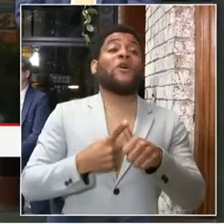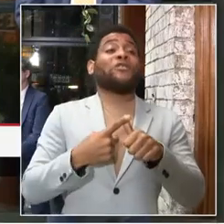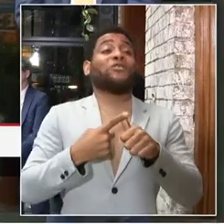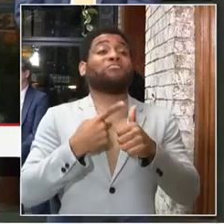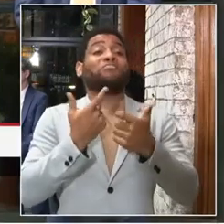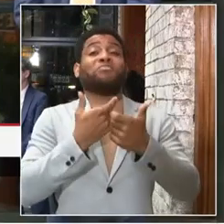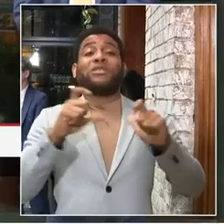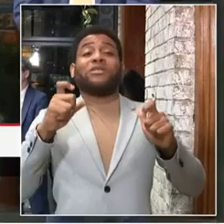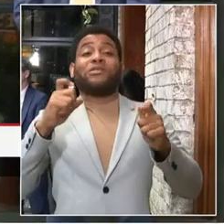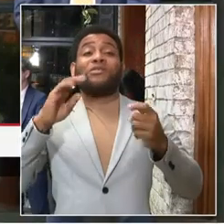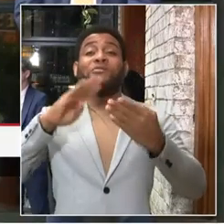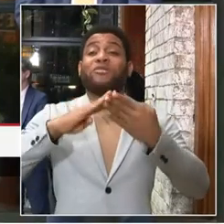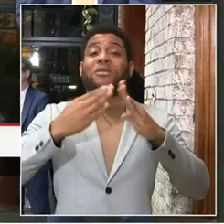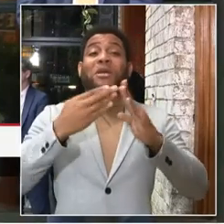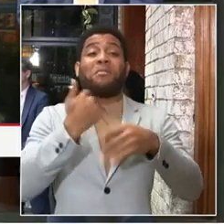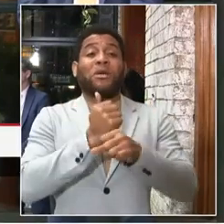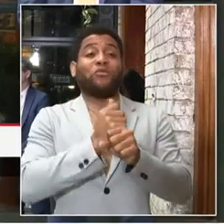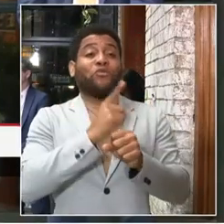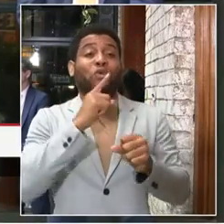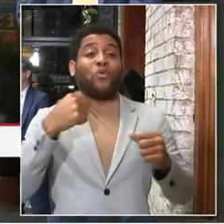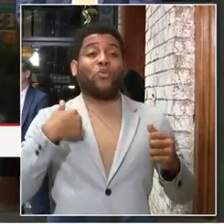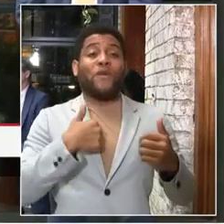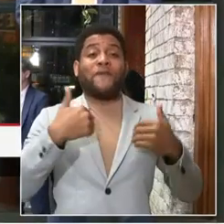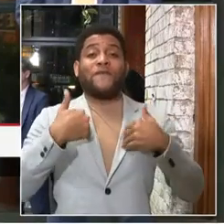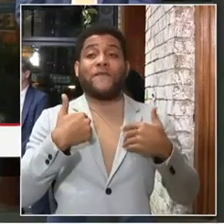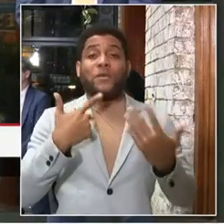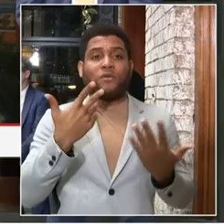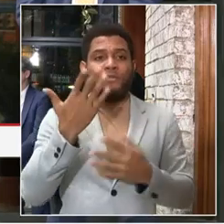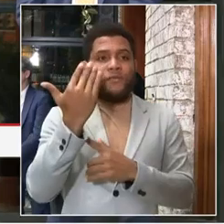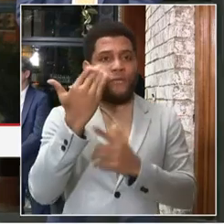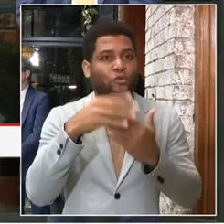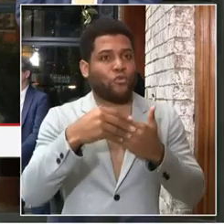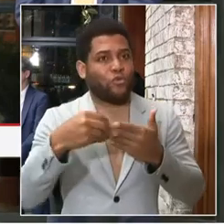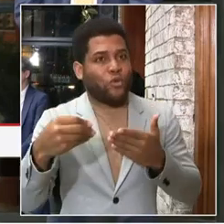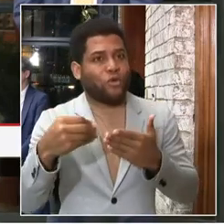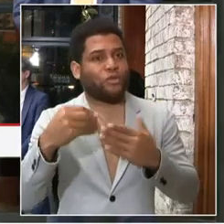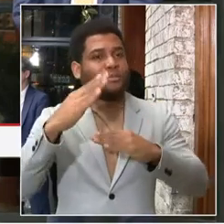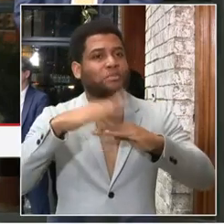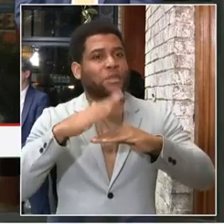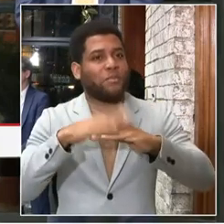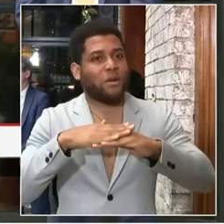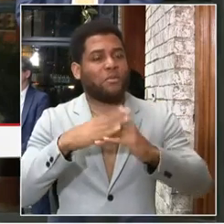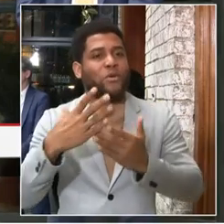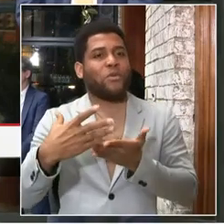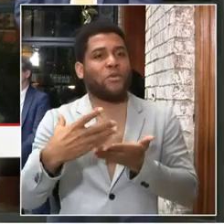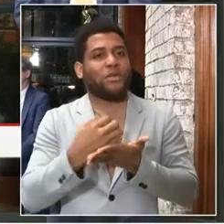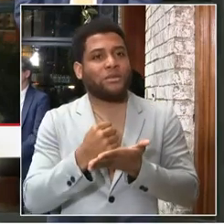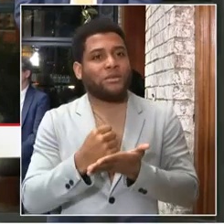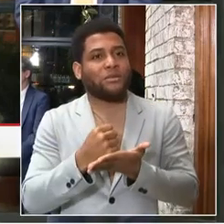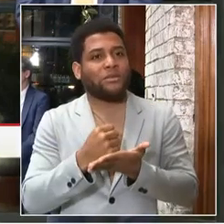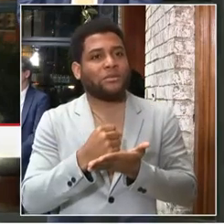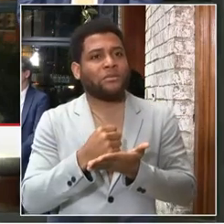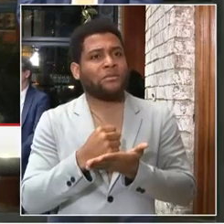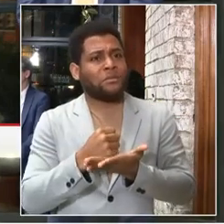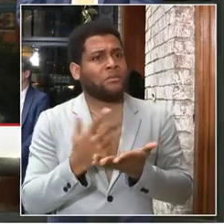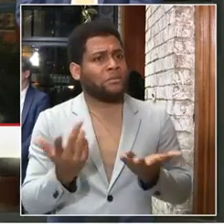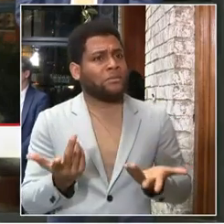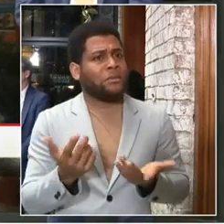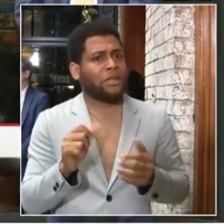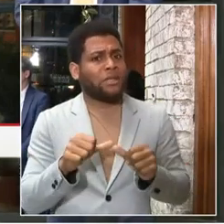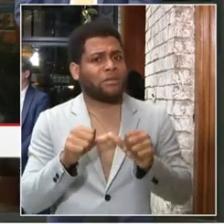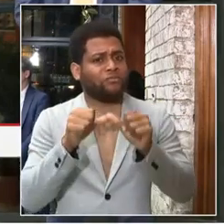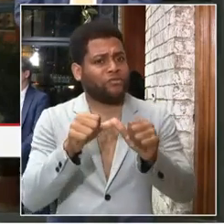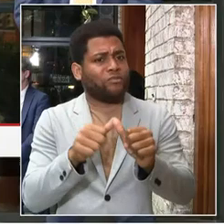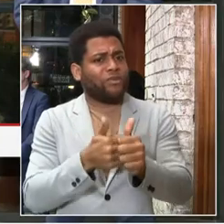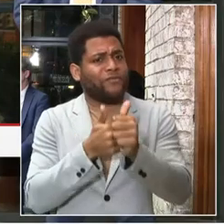we had a $15 minimum wage that indexes with inflation, so